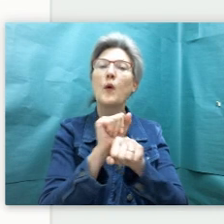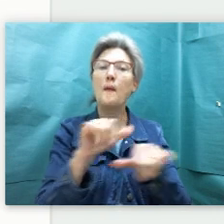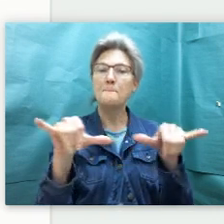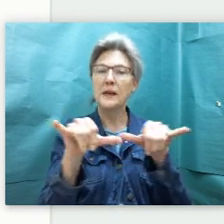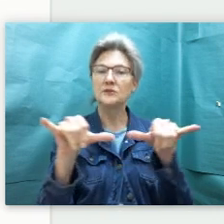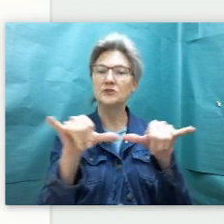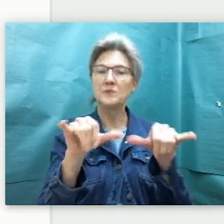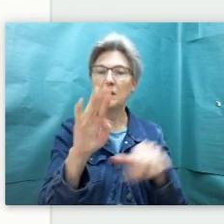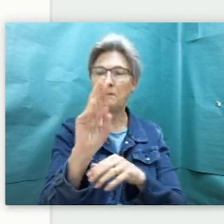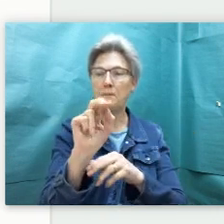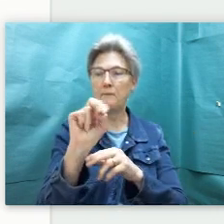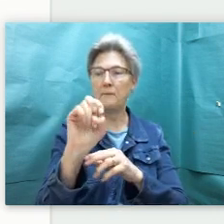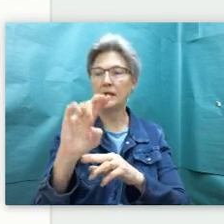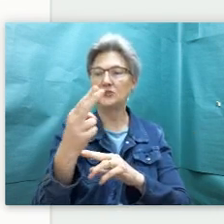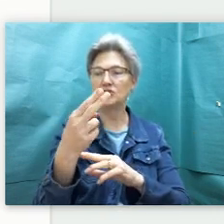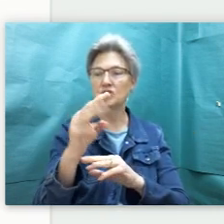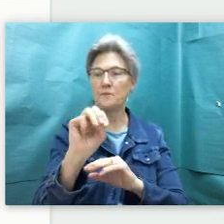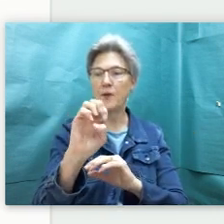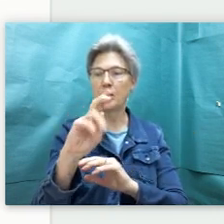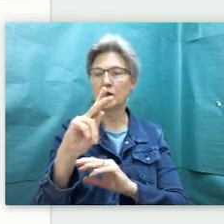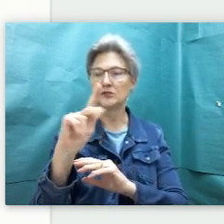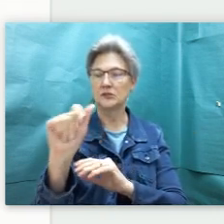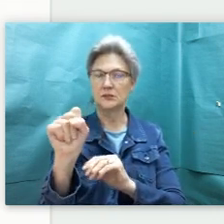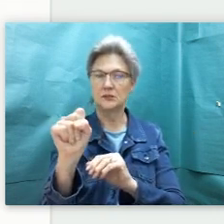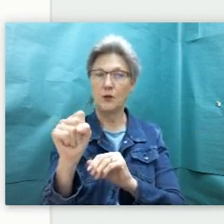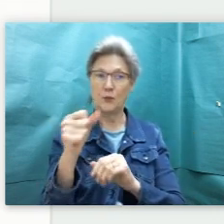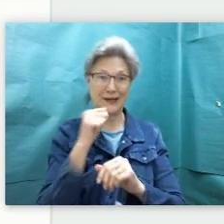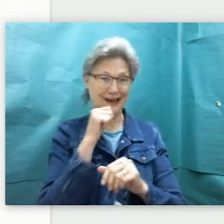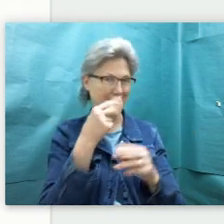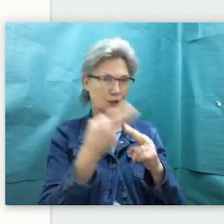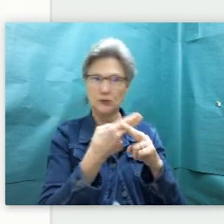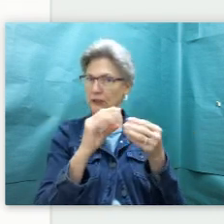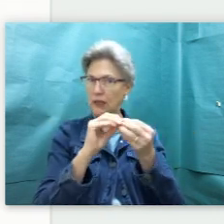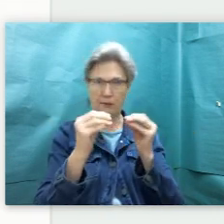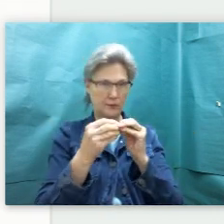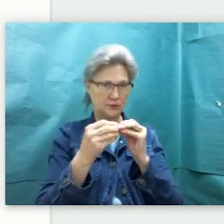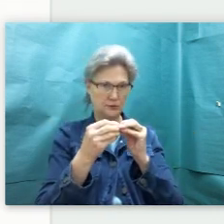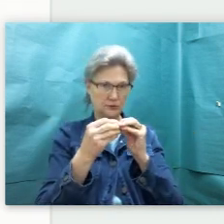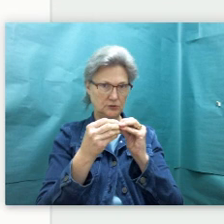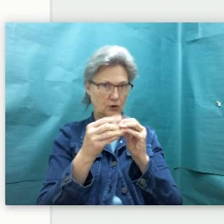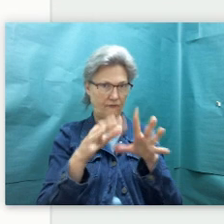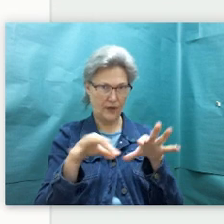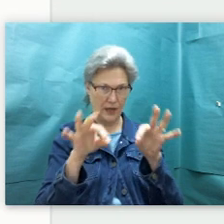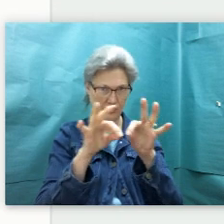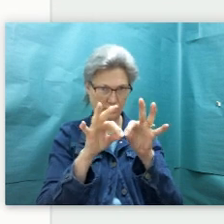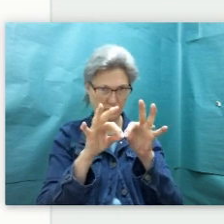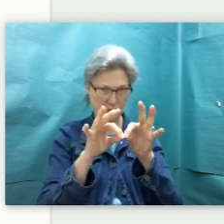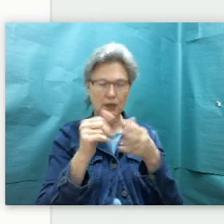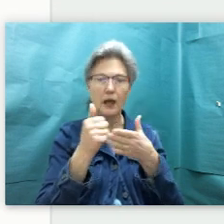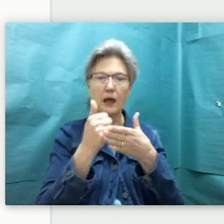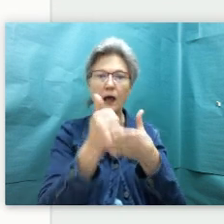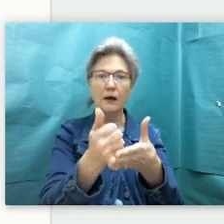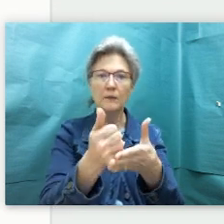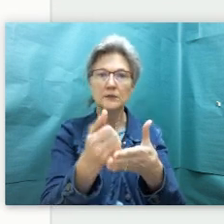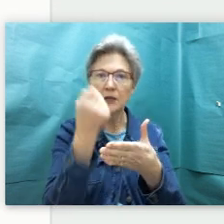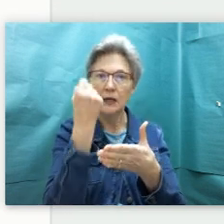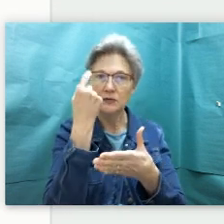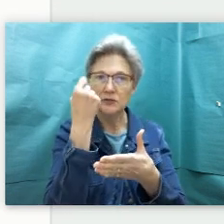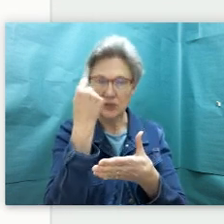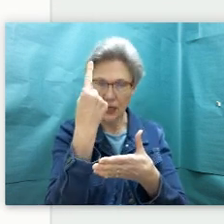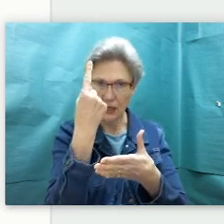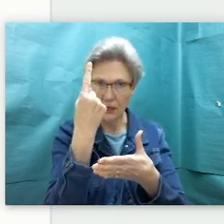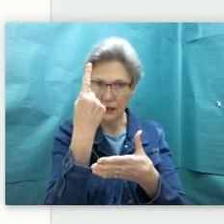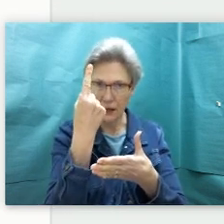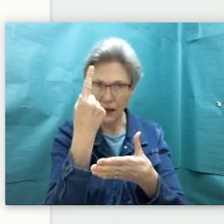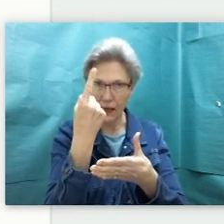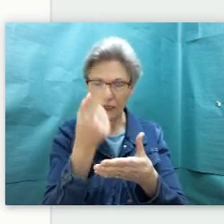benchmarks. So we're going to use known numbers and values to help us understand the objects.